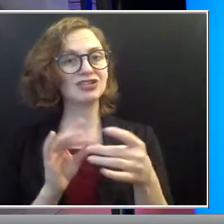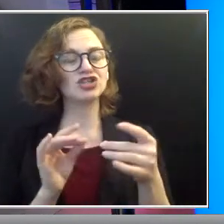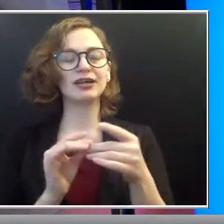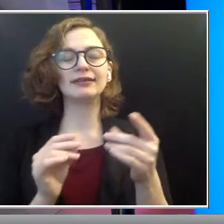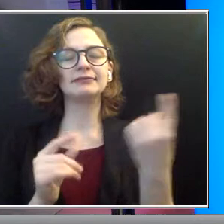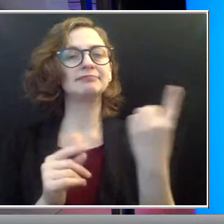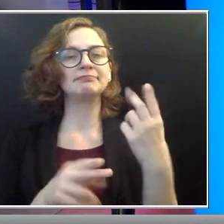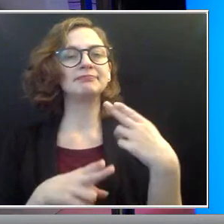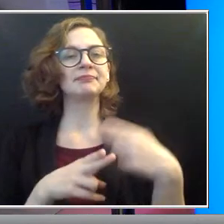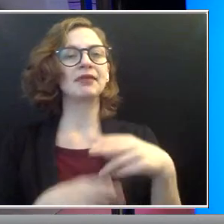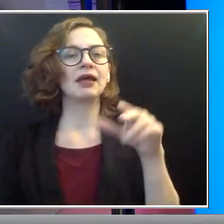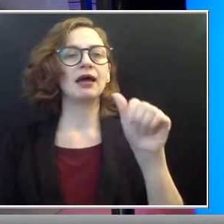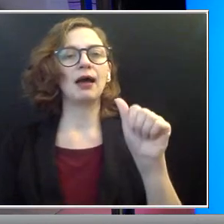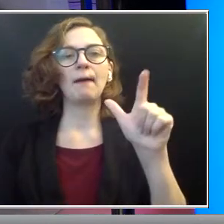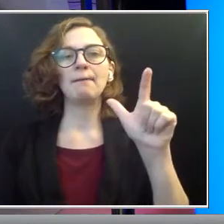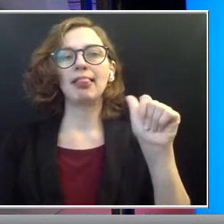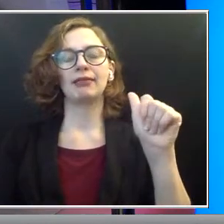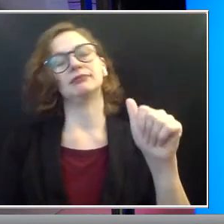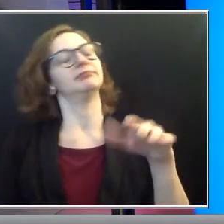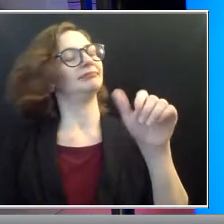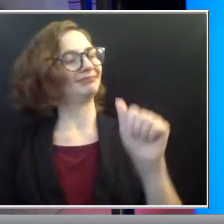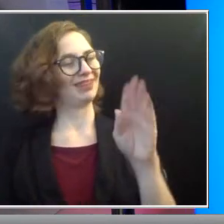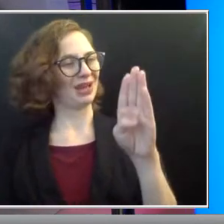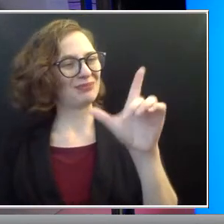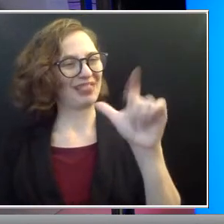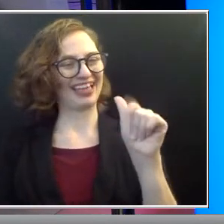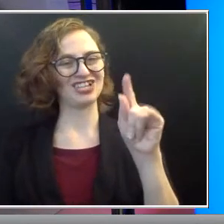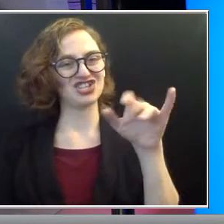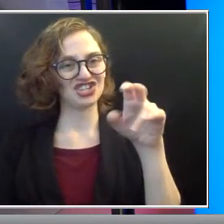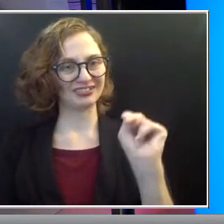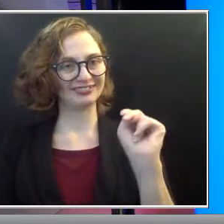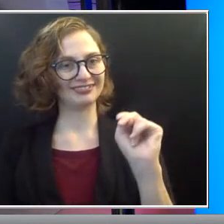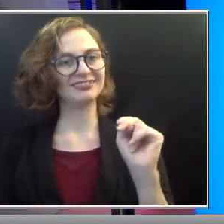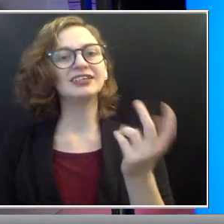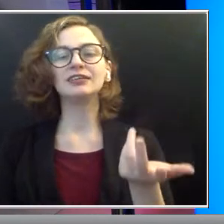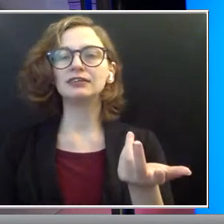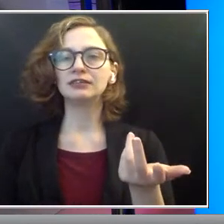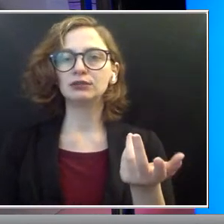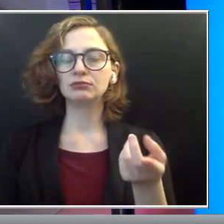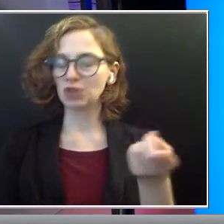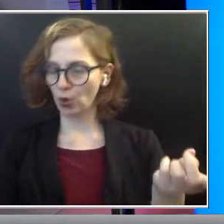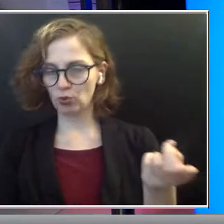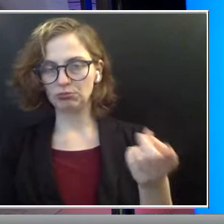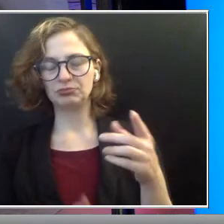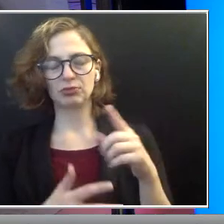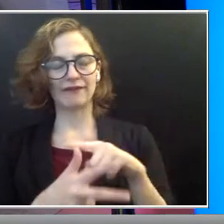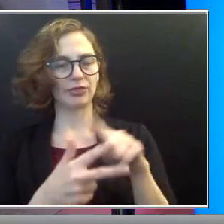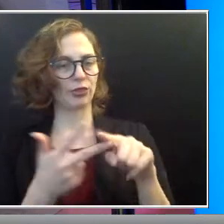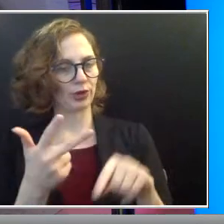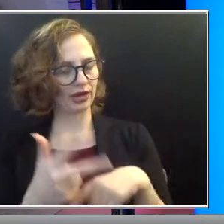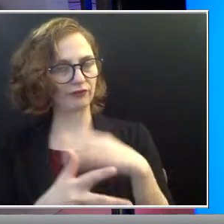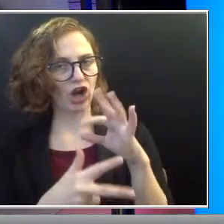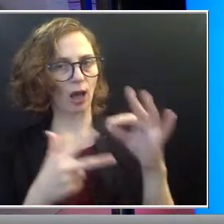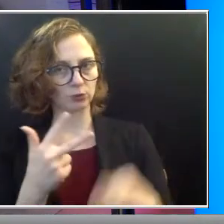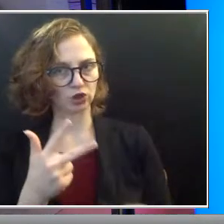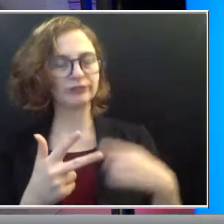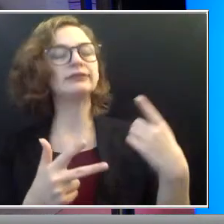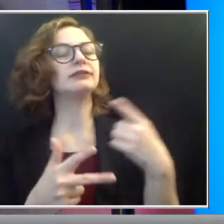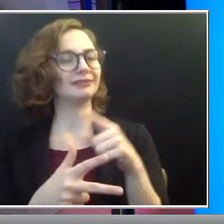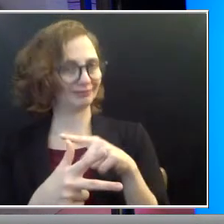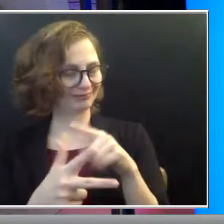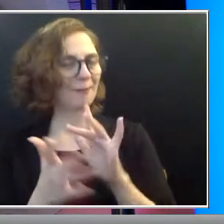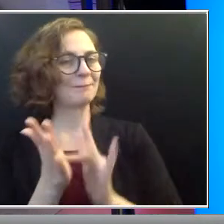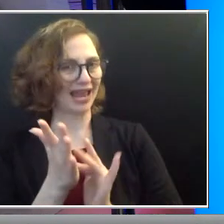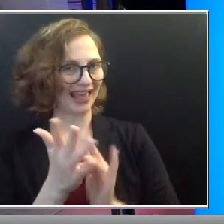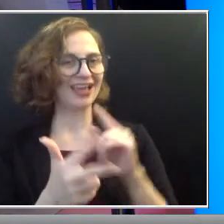want to bring you back in to talk about the 3 different options. We know she's on the medication. Next is ablation. Is that where you